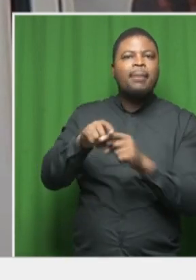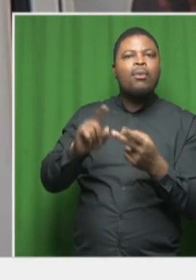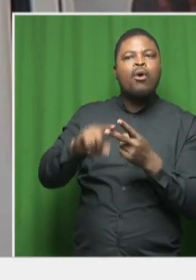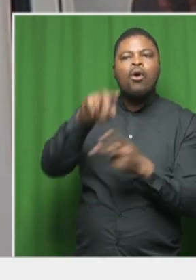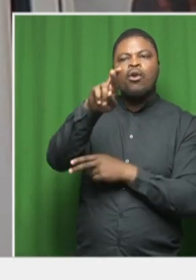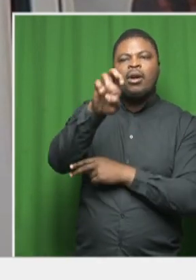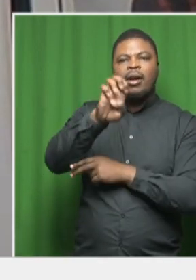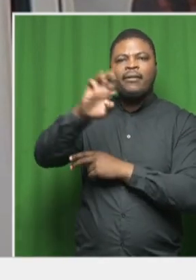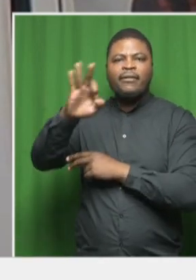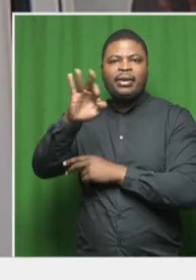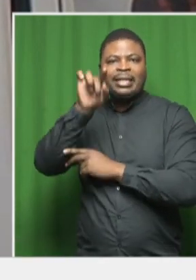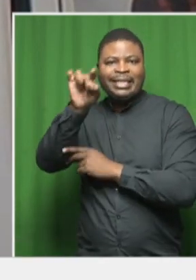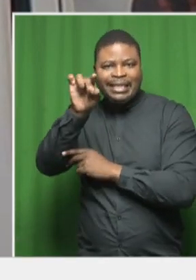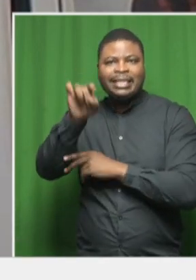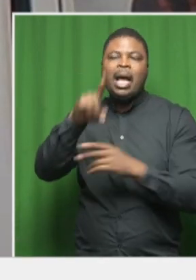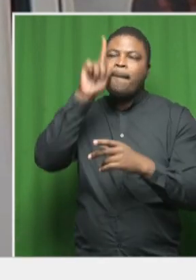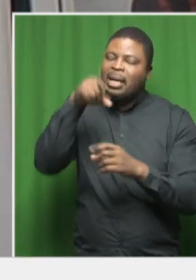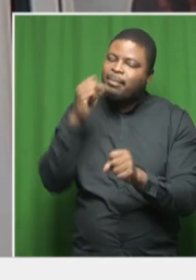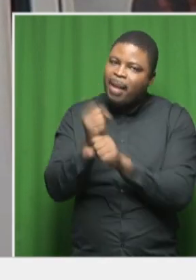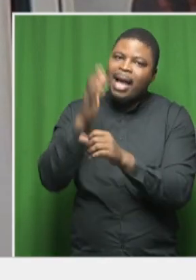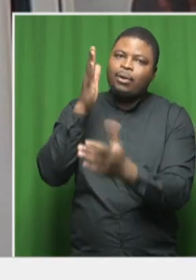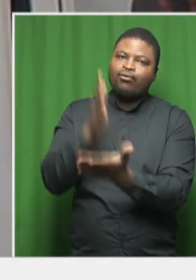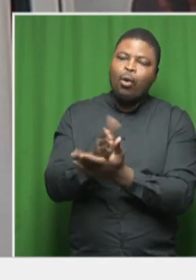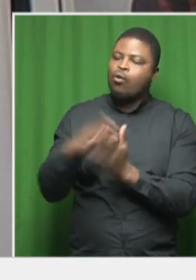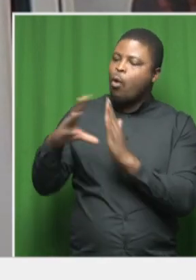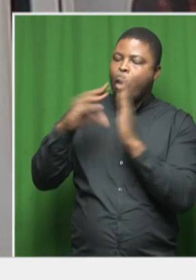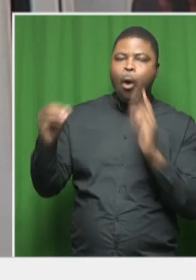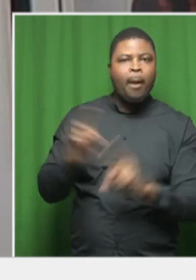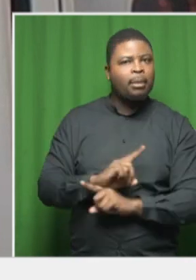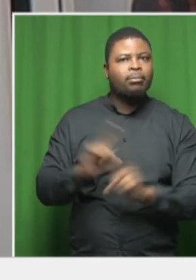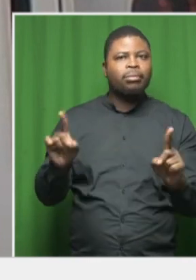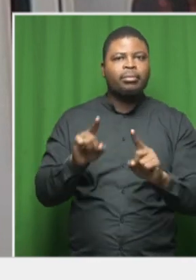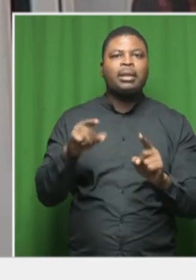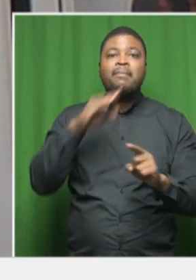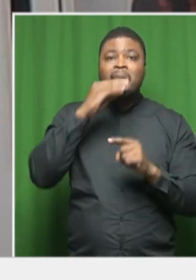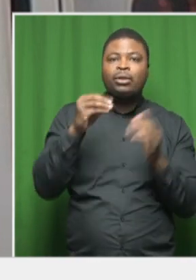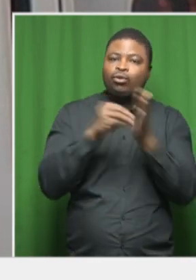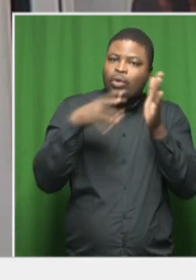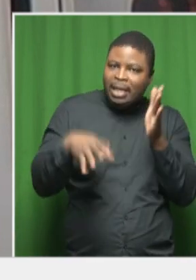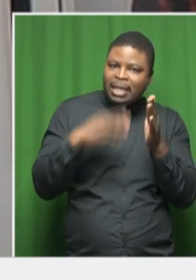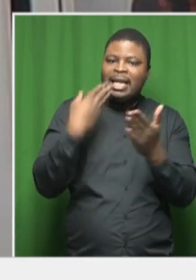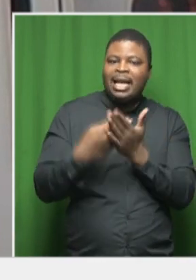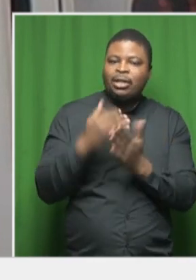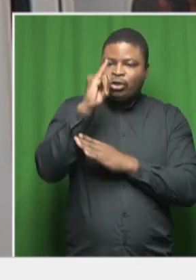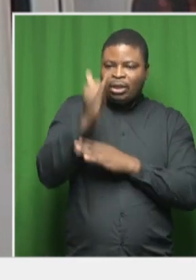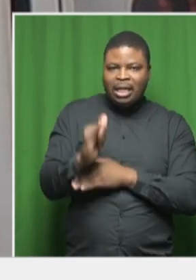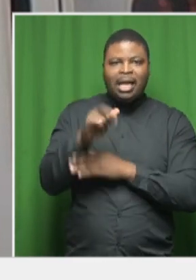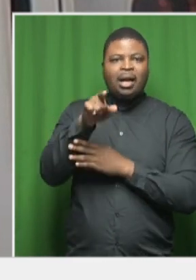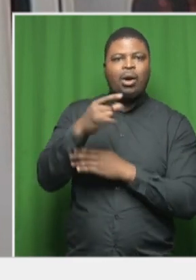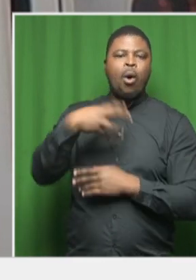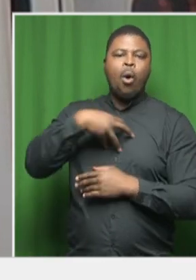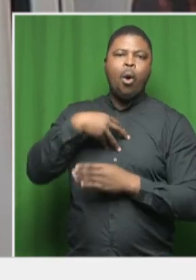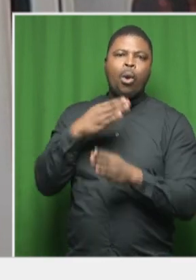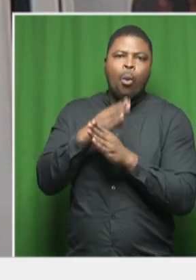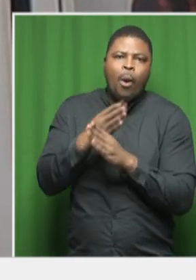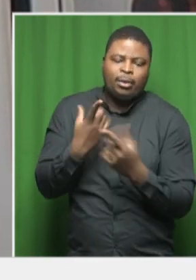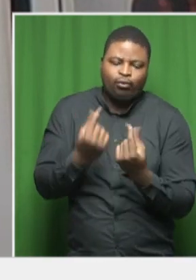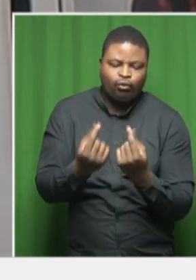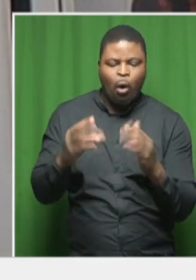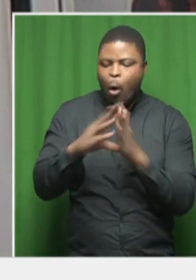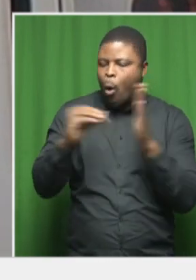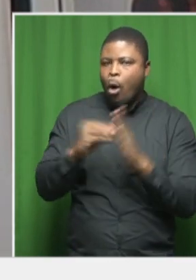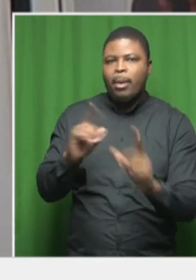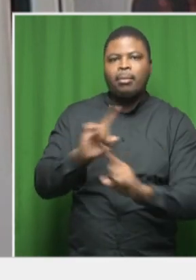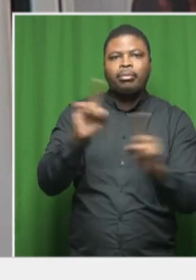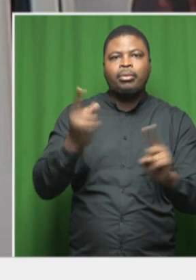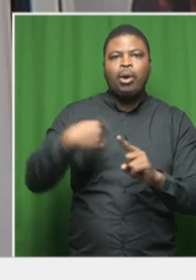it sounds official, it's really there to help the student check their own work. Mm-hmm. So we've got the record system, we've